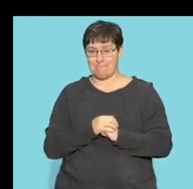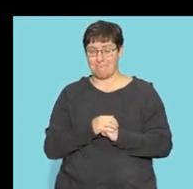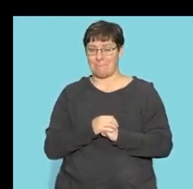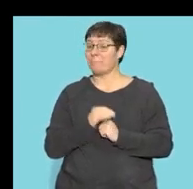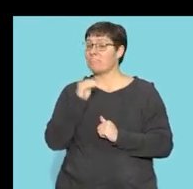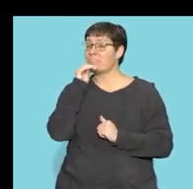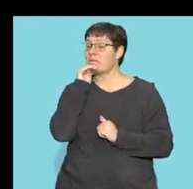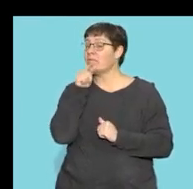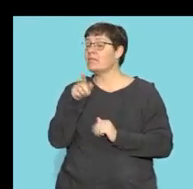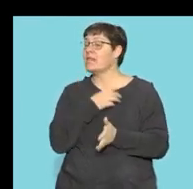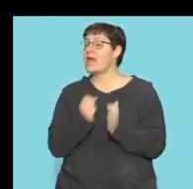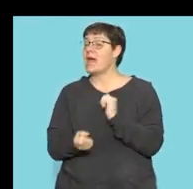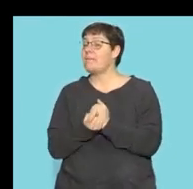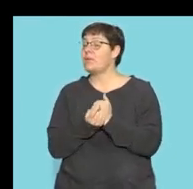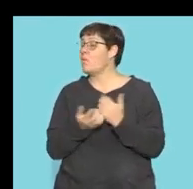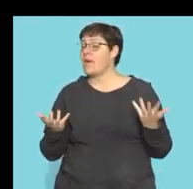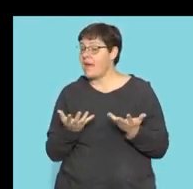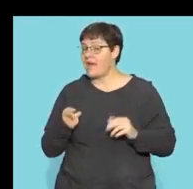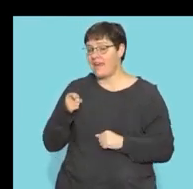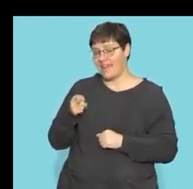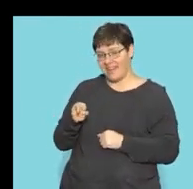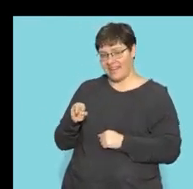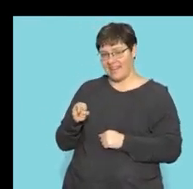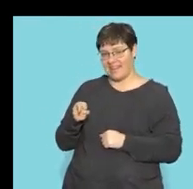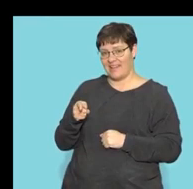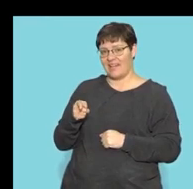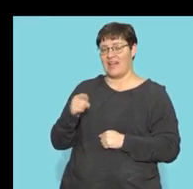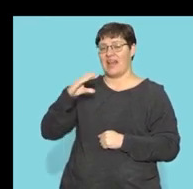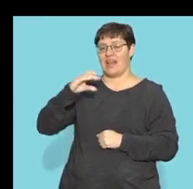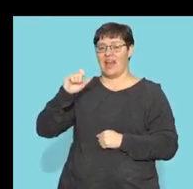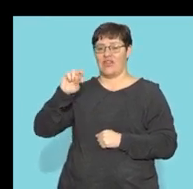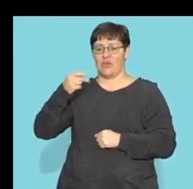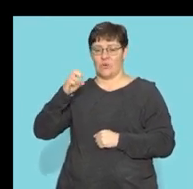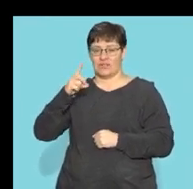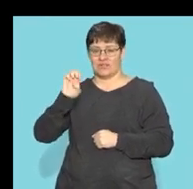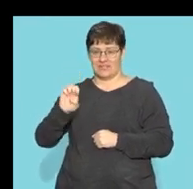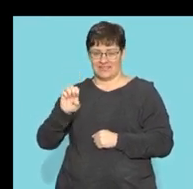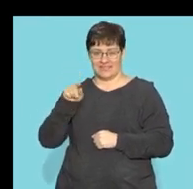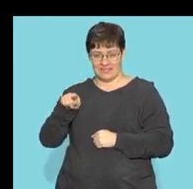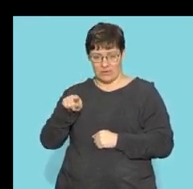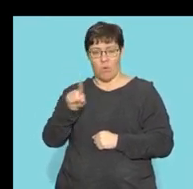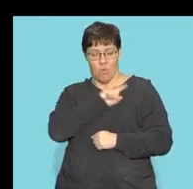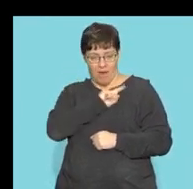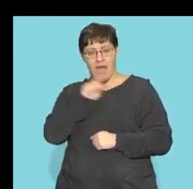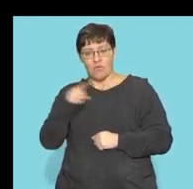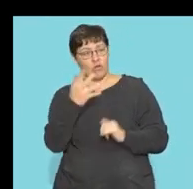reaction. And that means that this has to take place at the